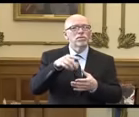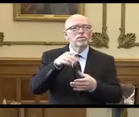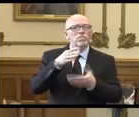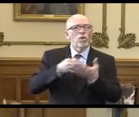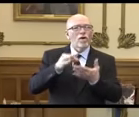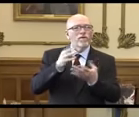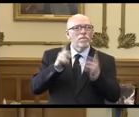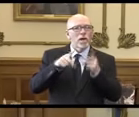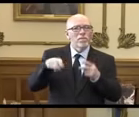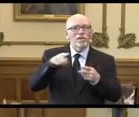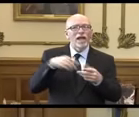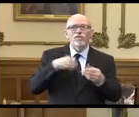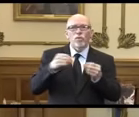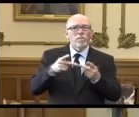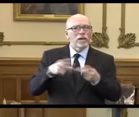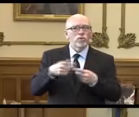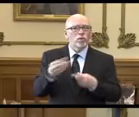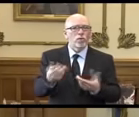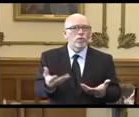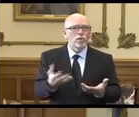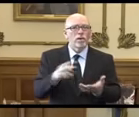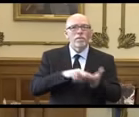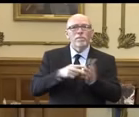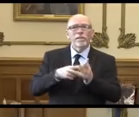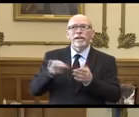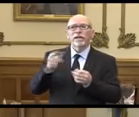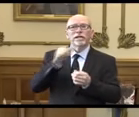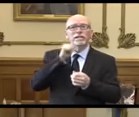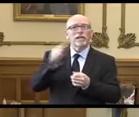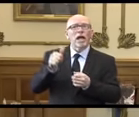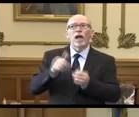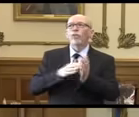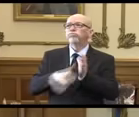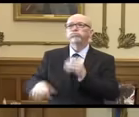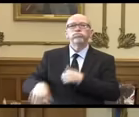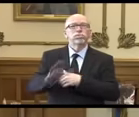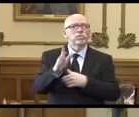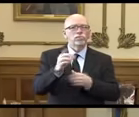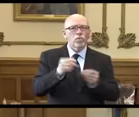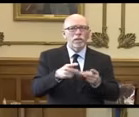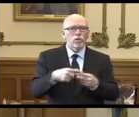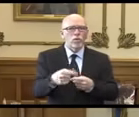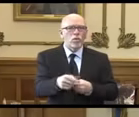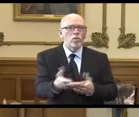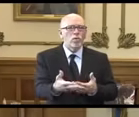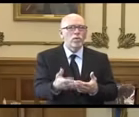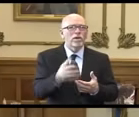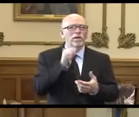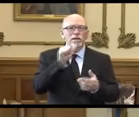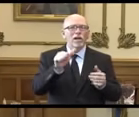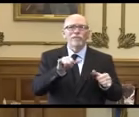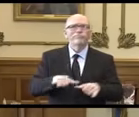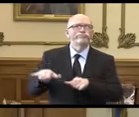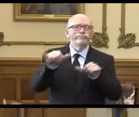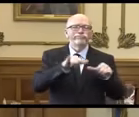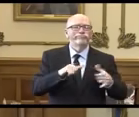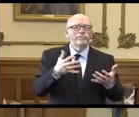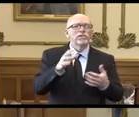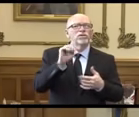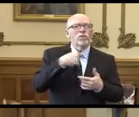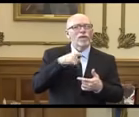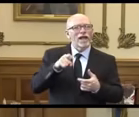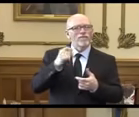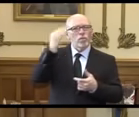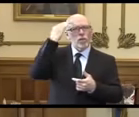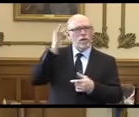population. They have no place to go, so it's not a one-size-fits-all with those that are being released. So we have to be aware